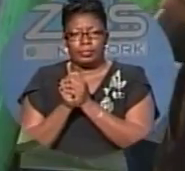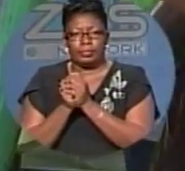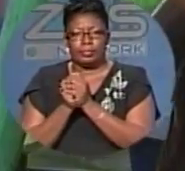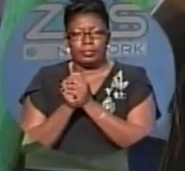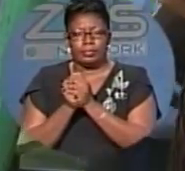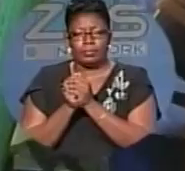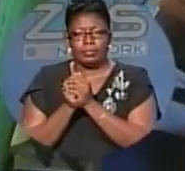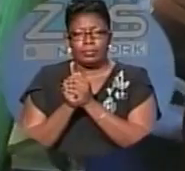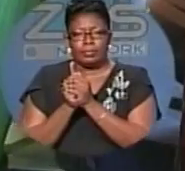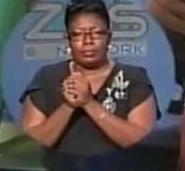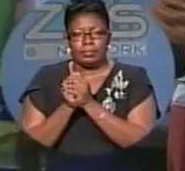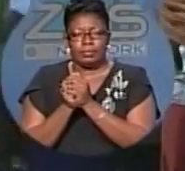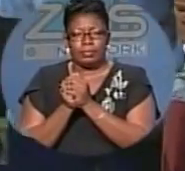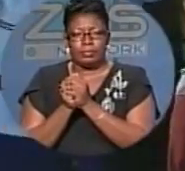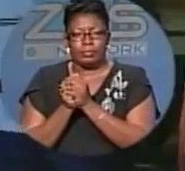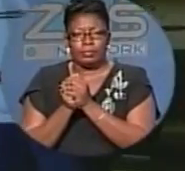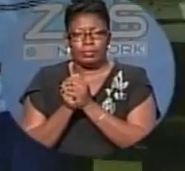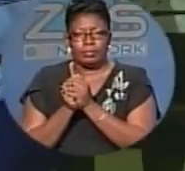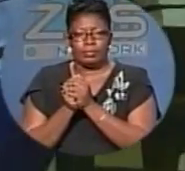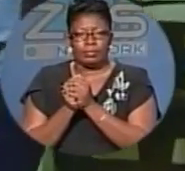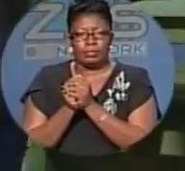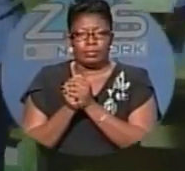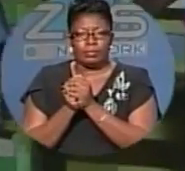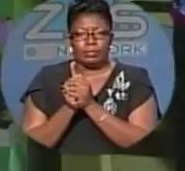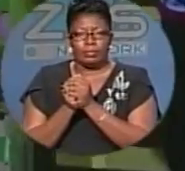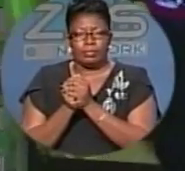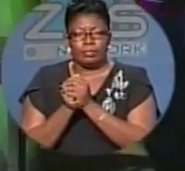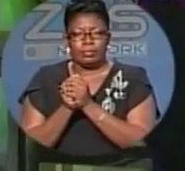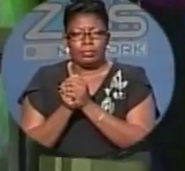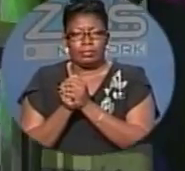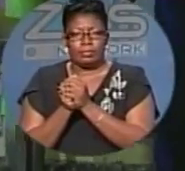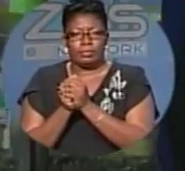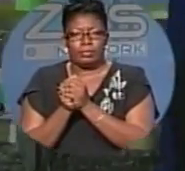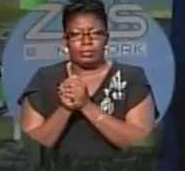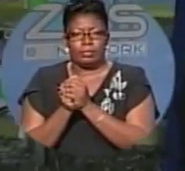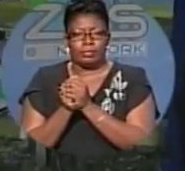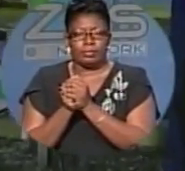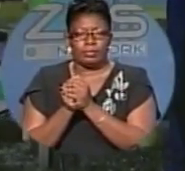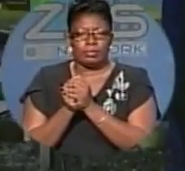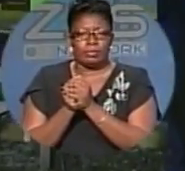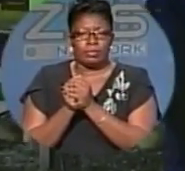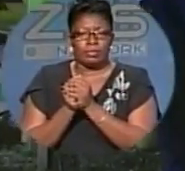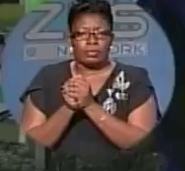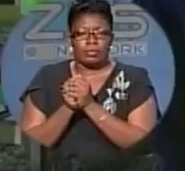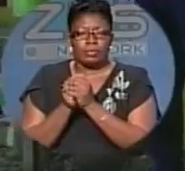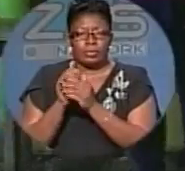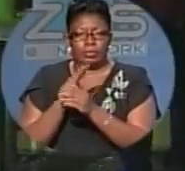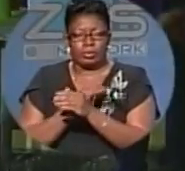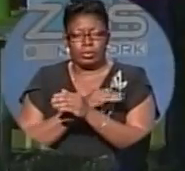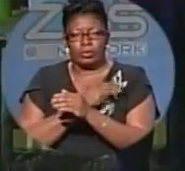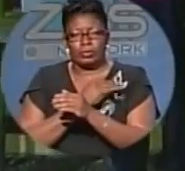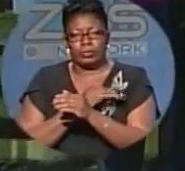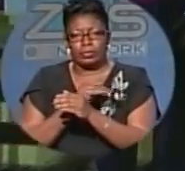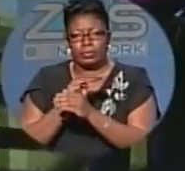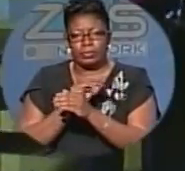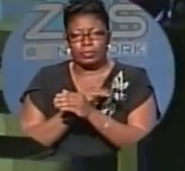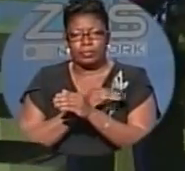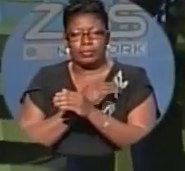rain, I can hear my Savior say, trust me,